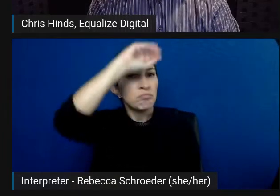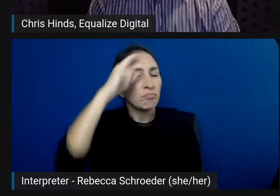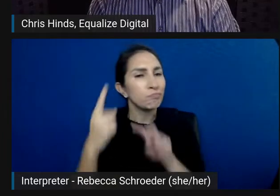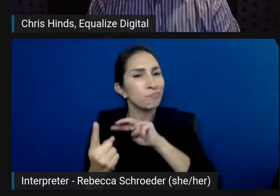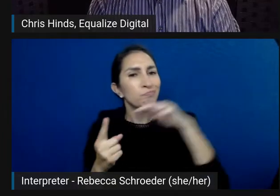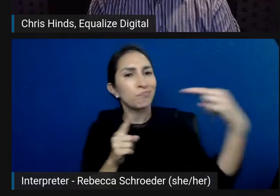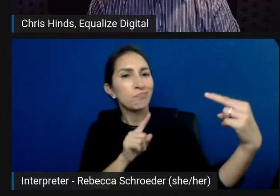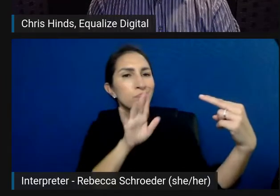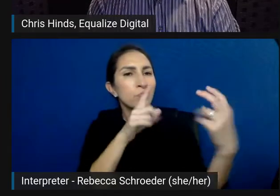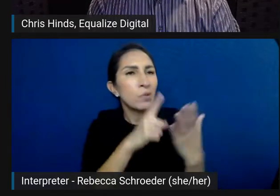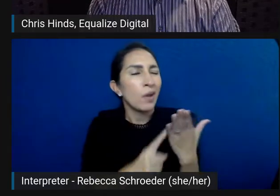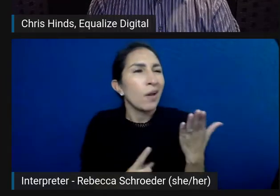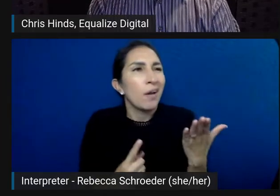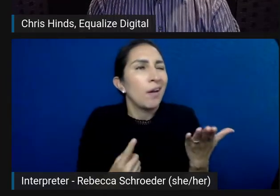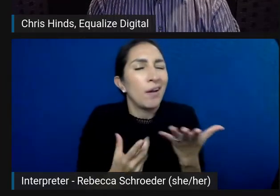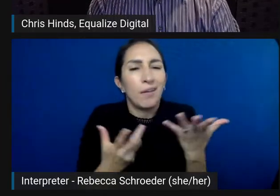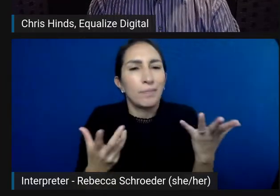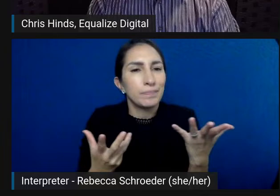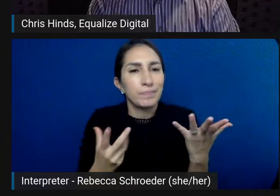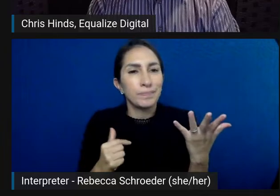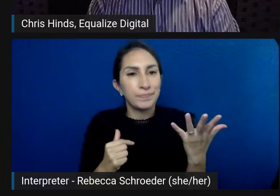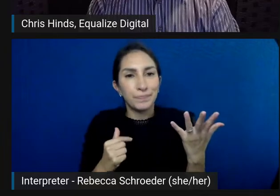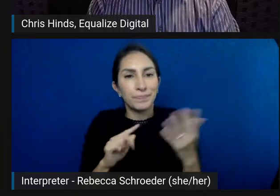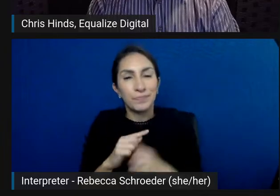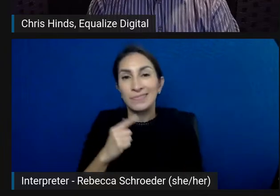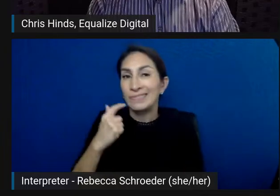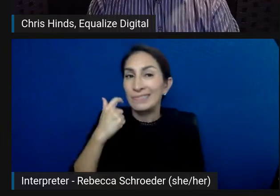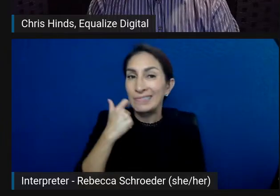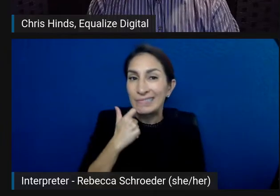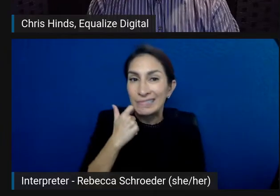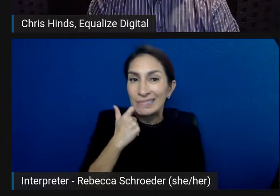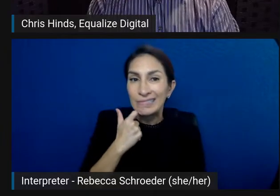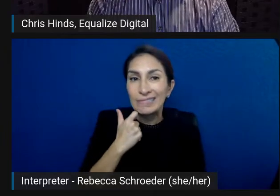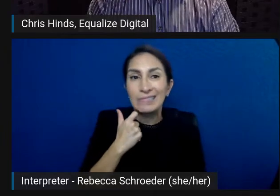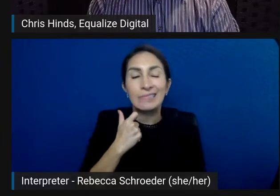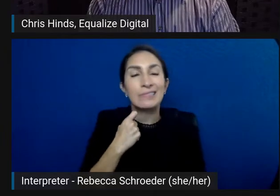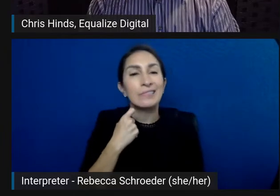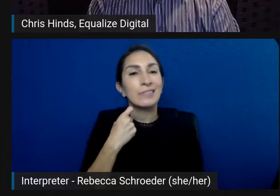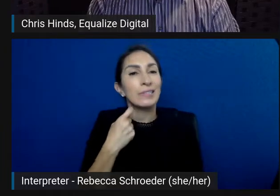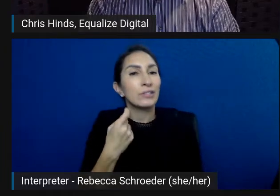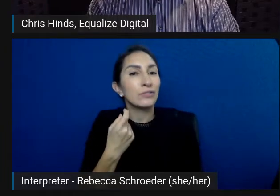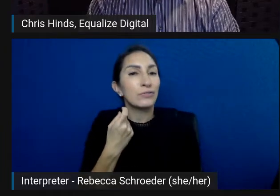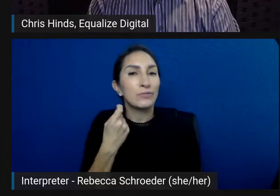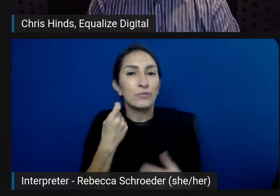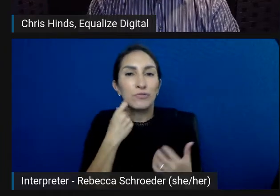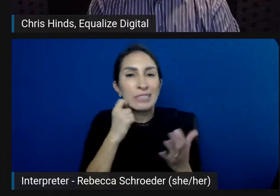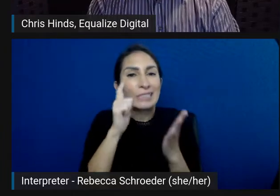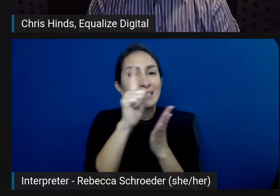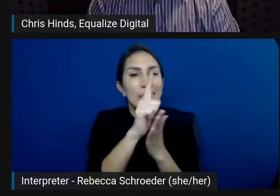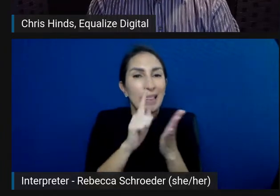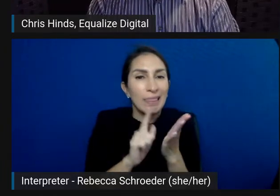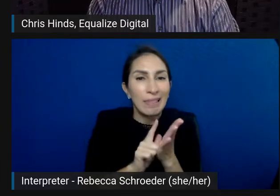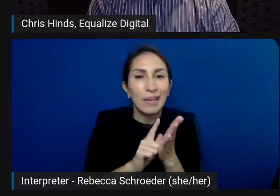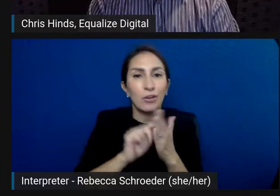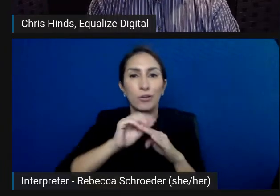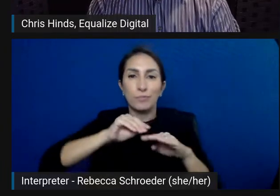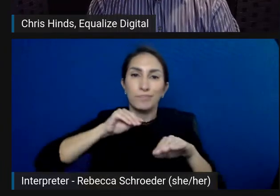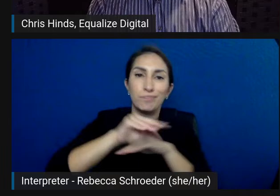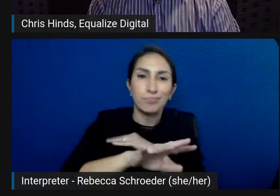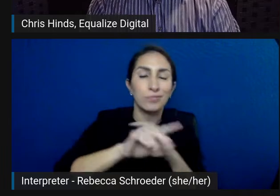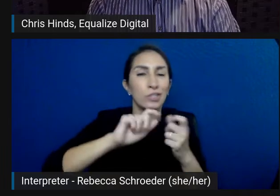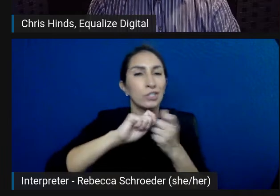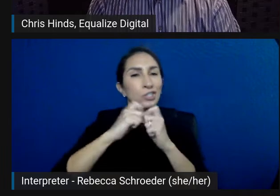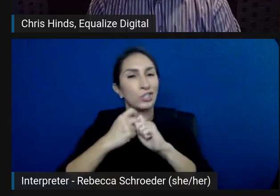bring the recent sort of legal changes or legal clarifications